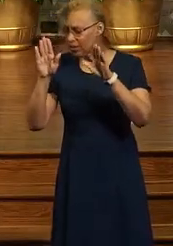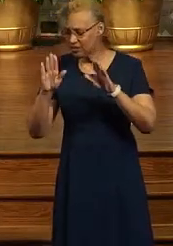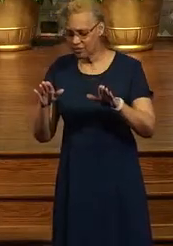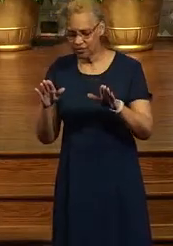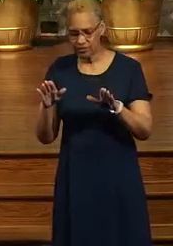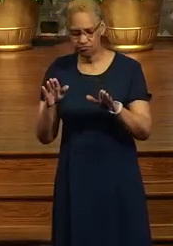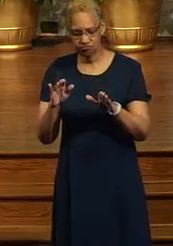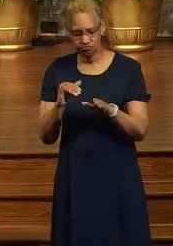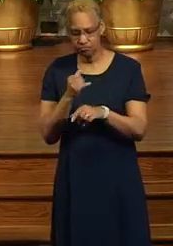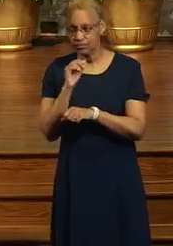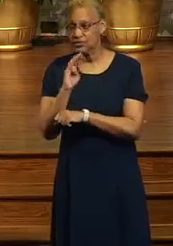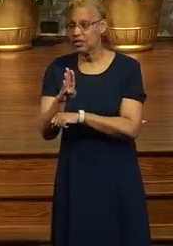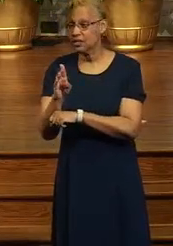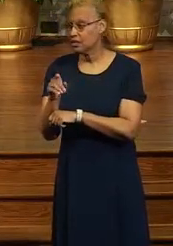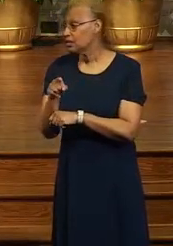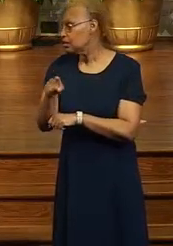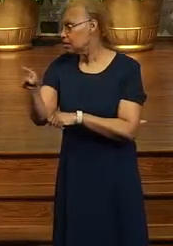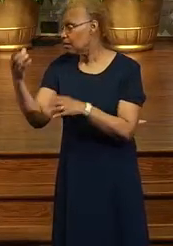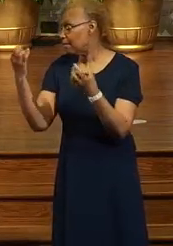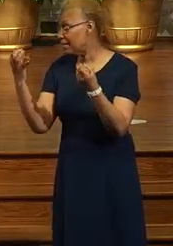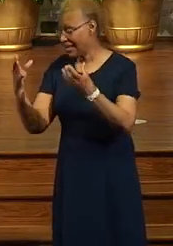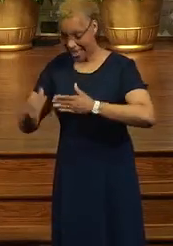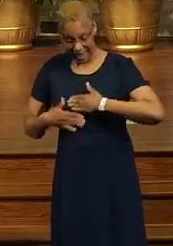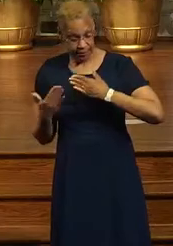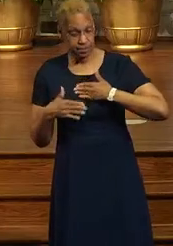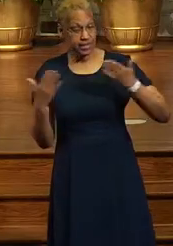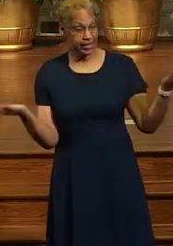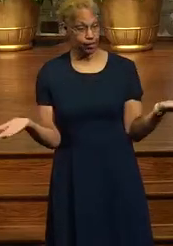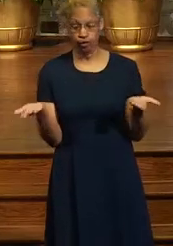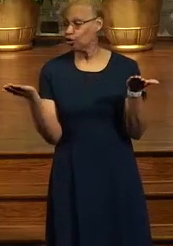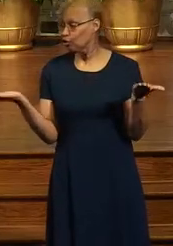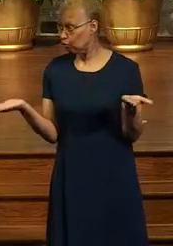job. How many of you are glad to be in God's house today?